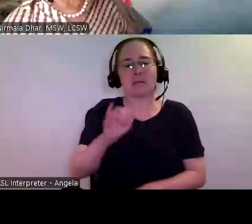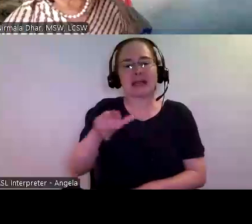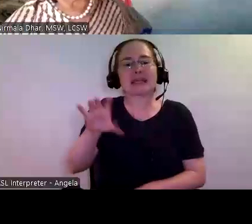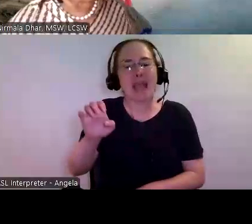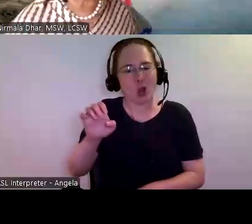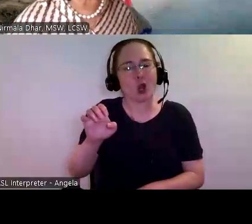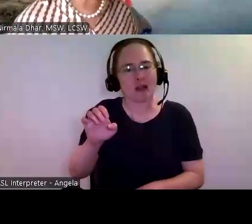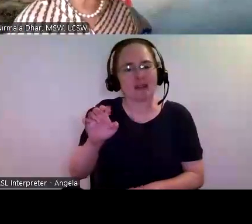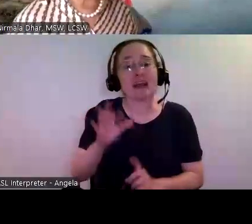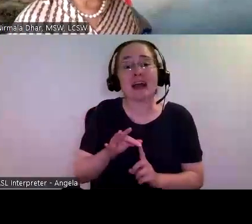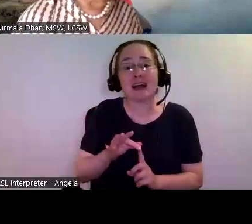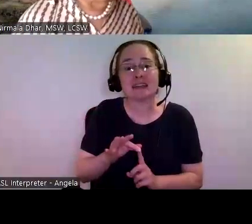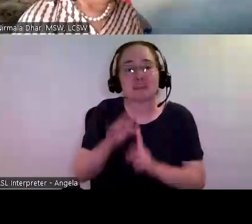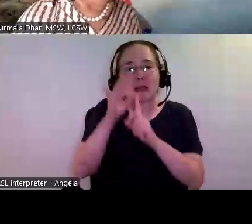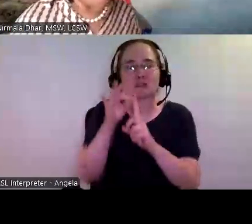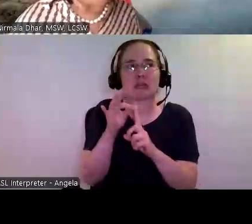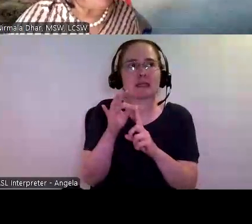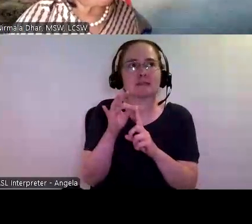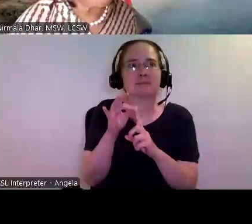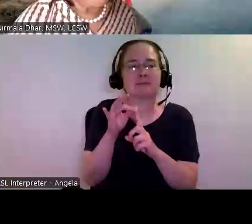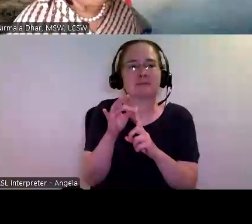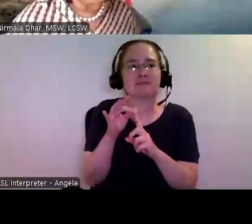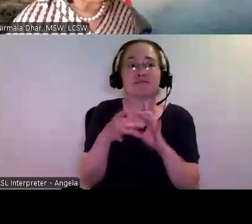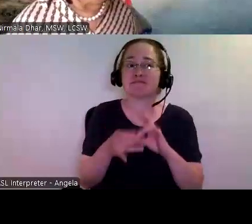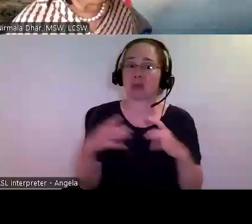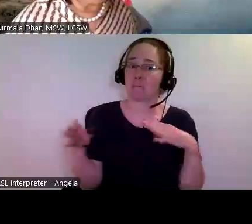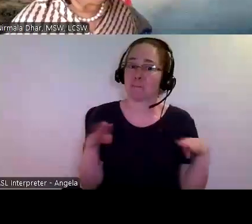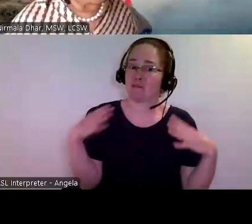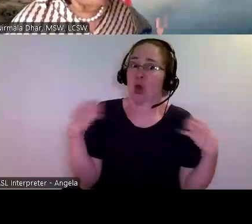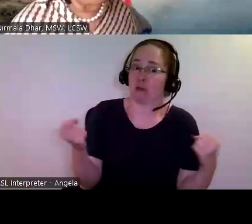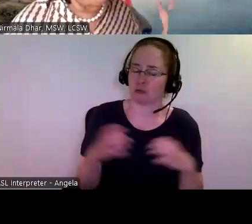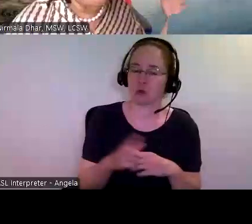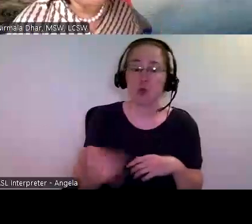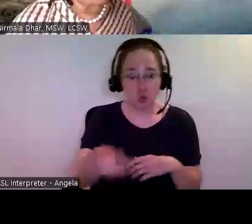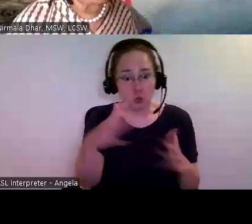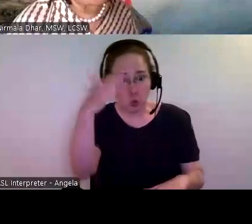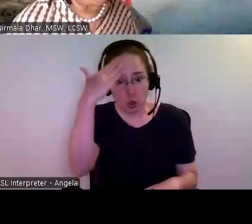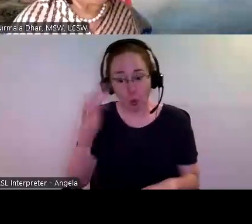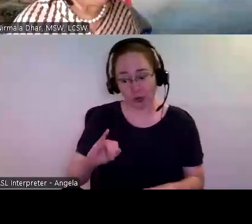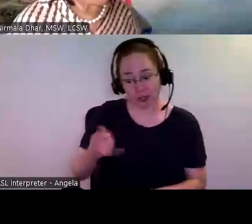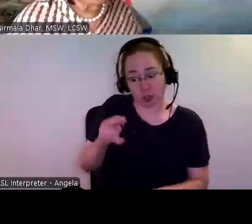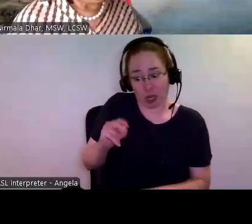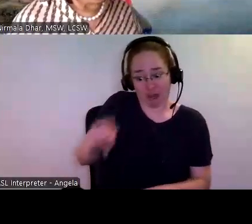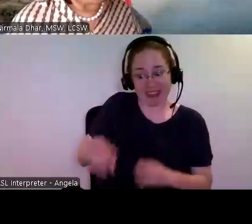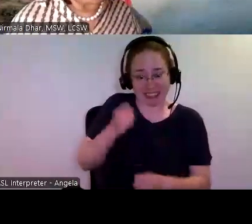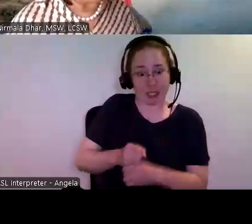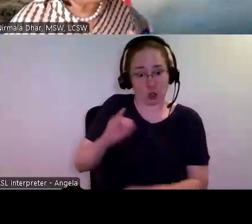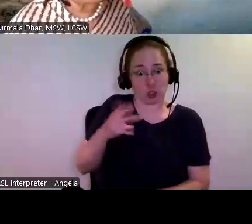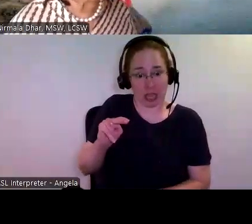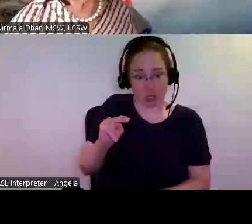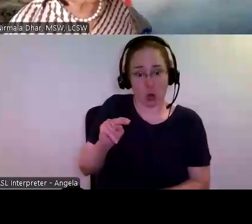especially as it pertains to behavioral health. And you all know that as of January this year,